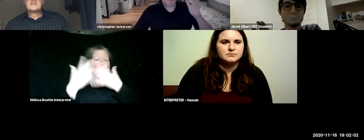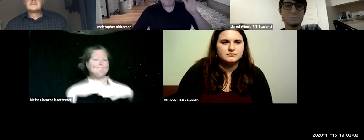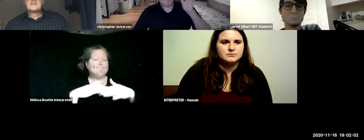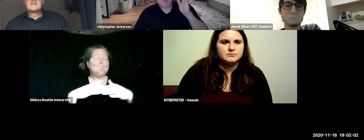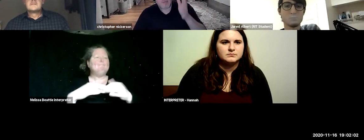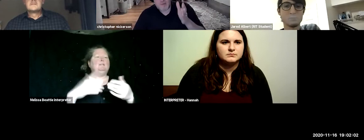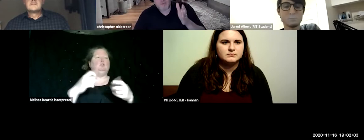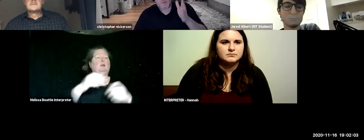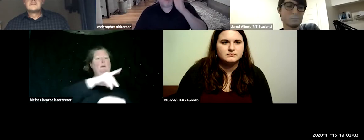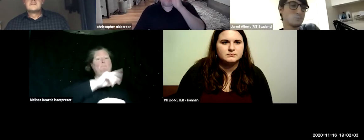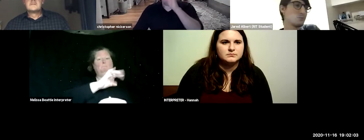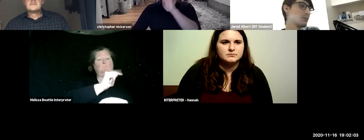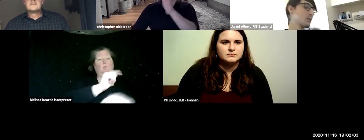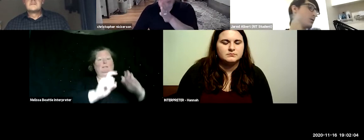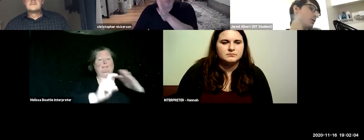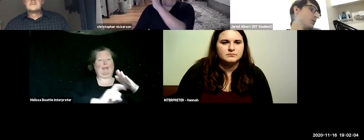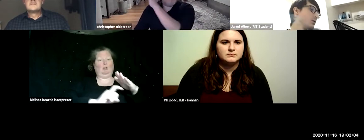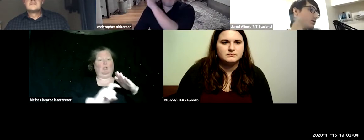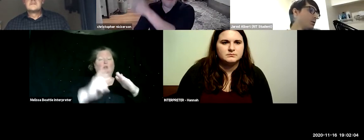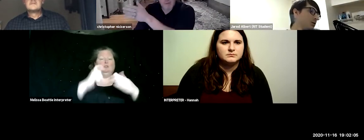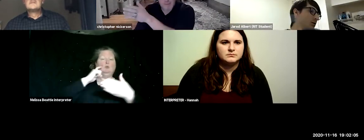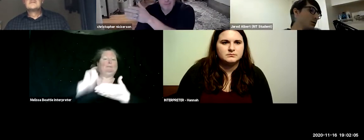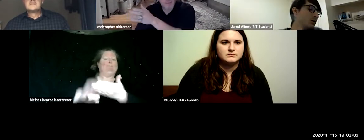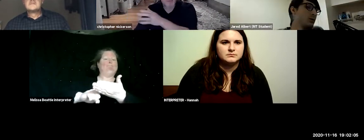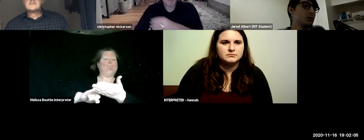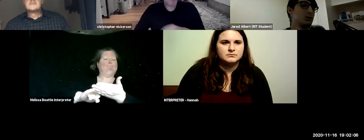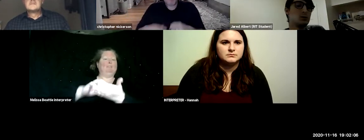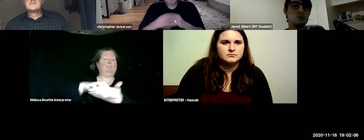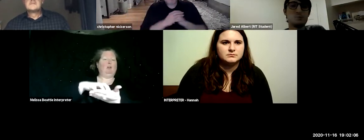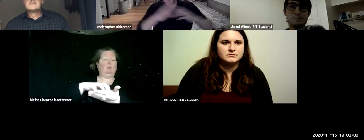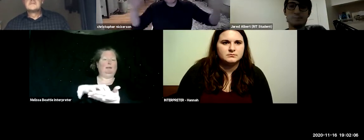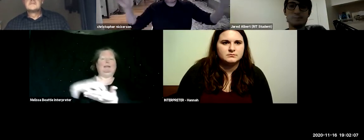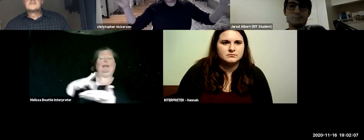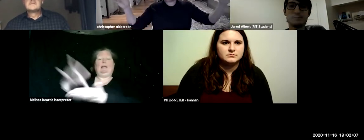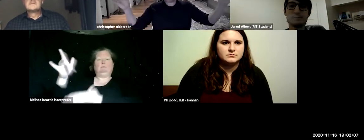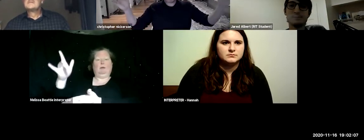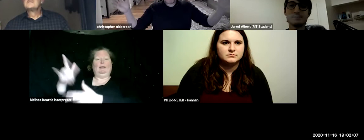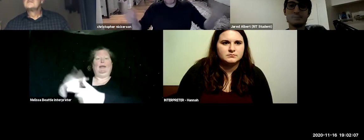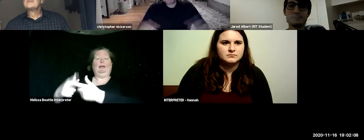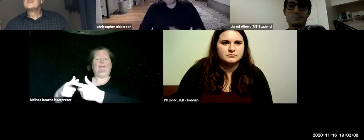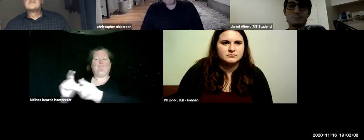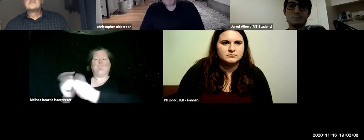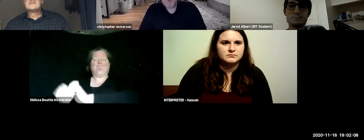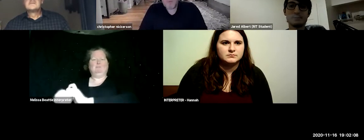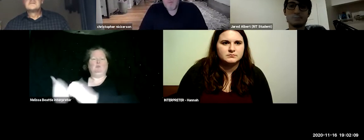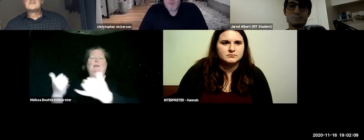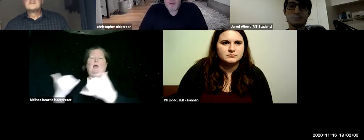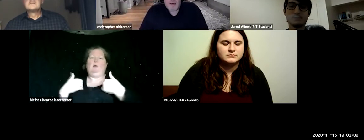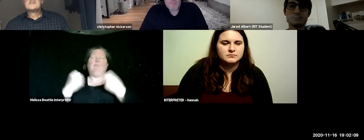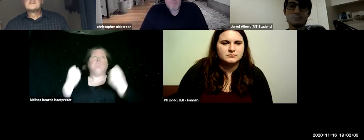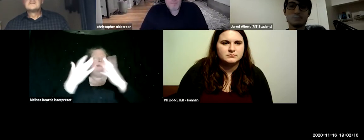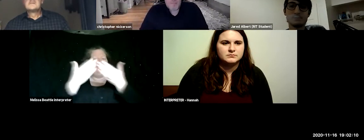port scanner to identifying the vulnerability to exploiting it to then getting a C2. And you now have a ton of different things to work with